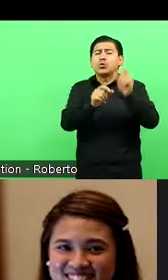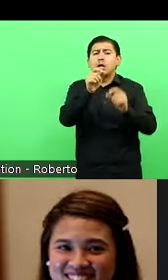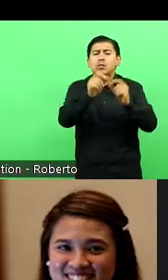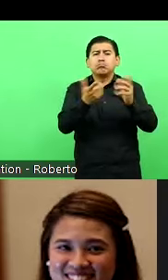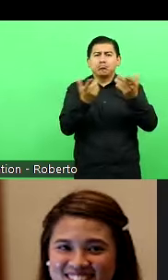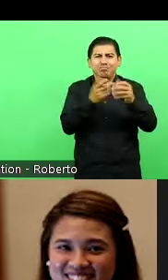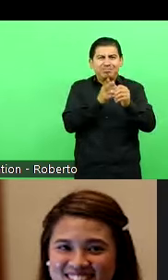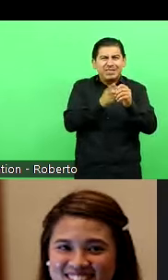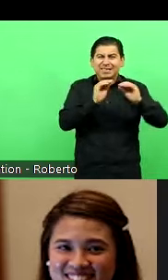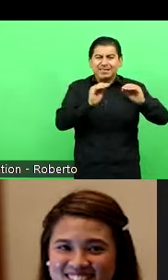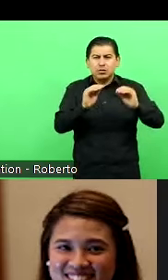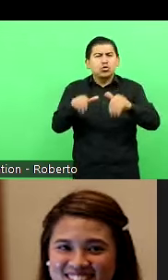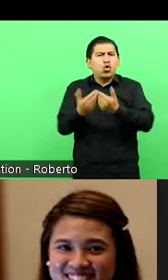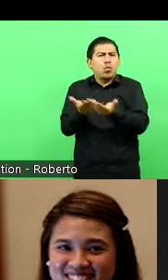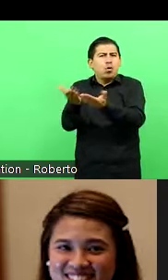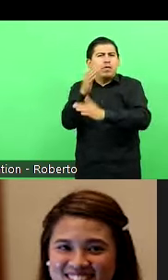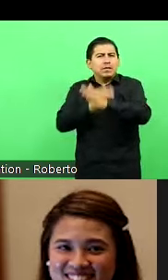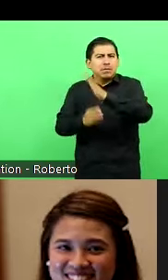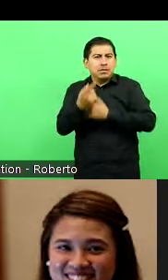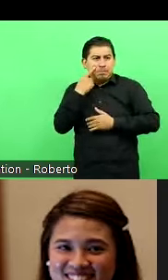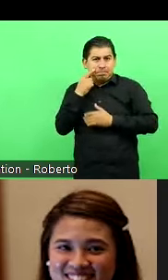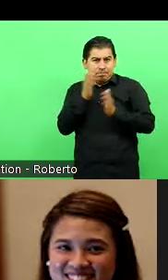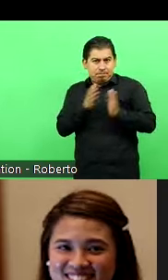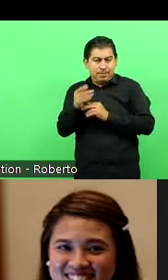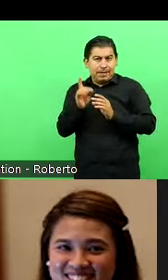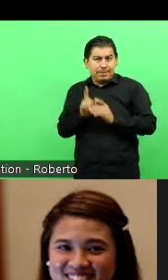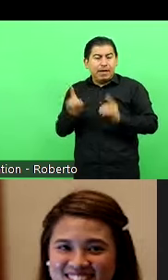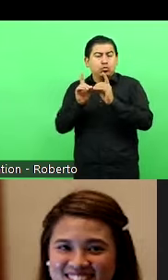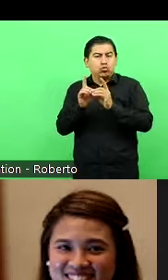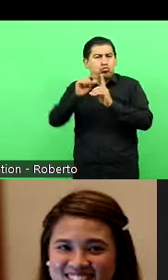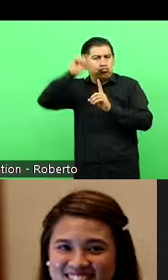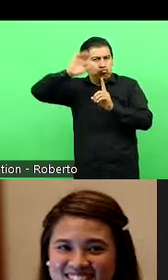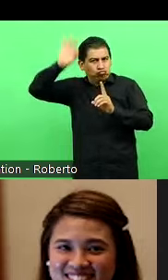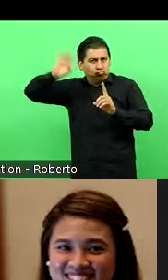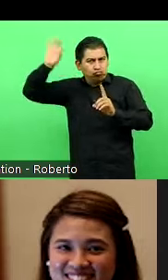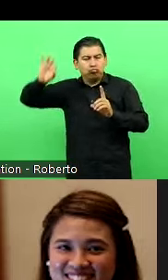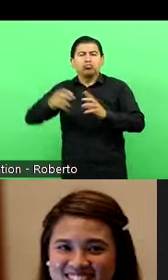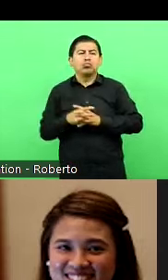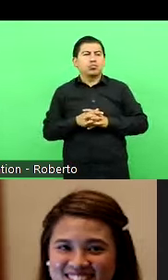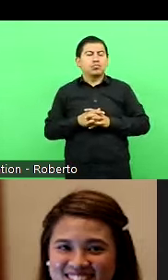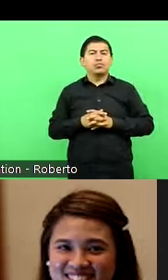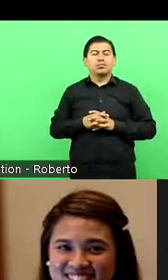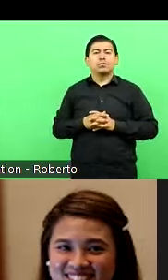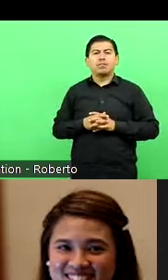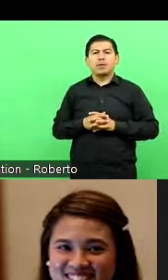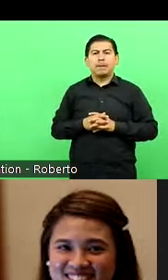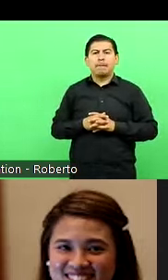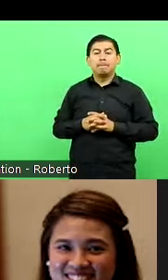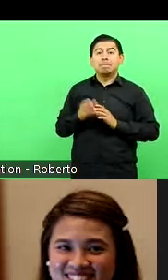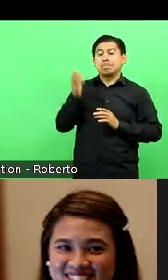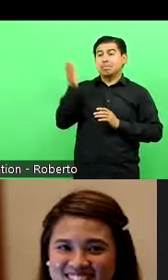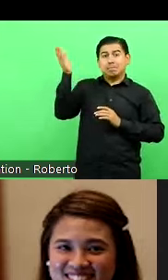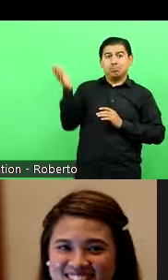make sure that our interventions are still equitable, that it's not just as a whole, as a